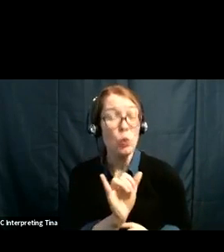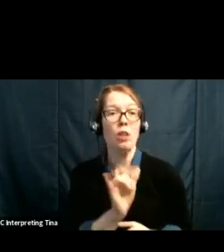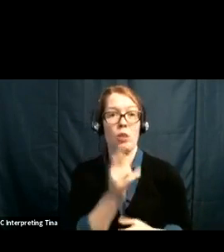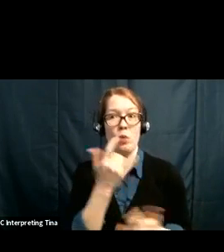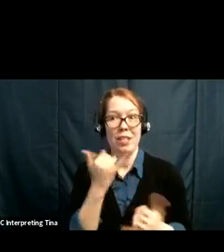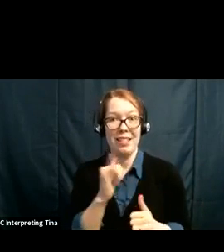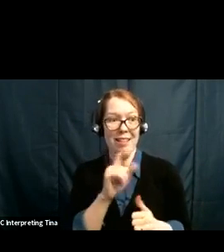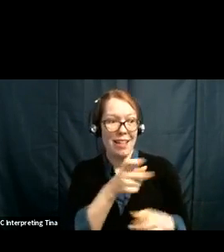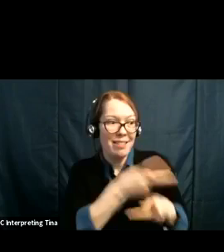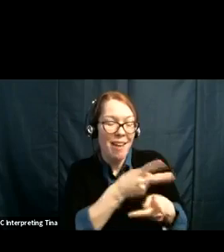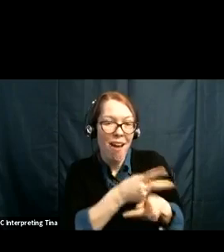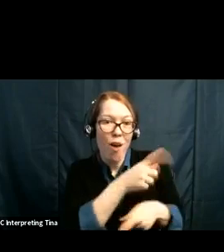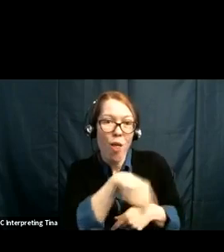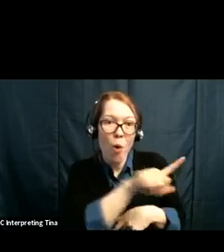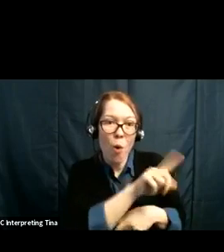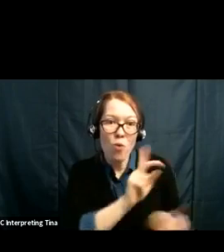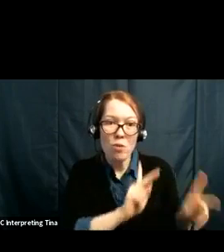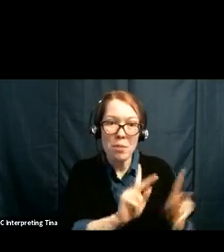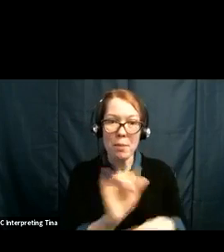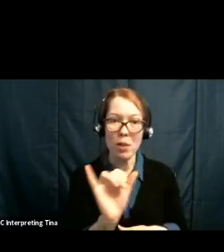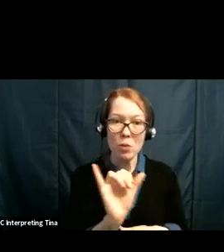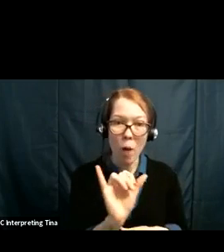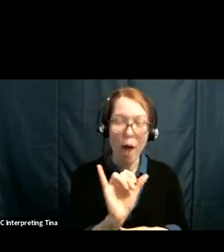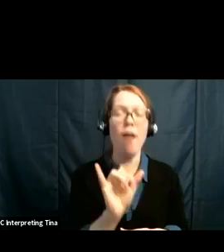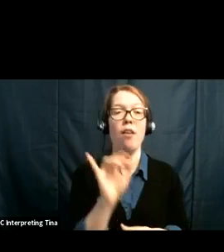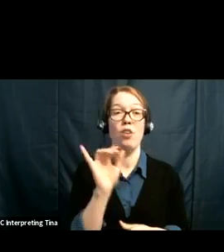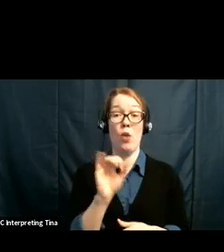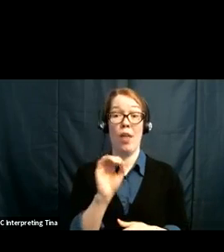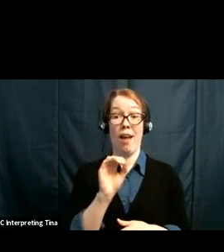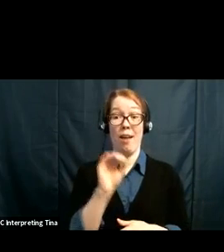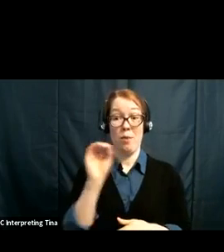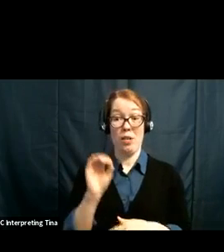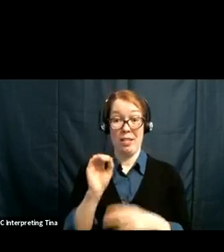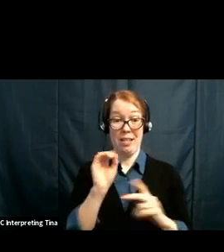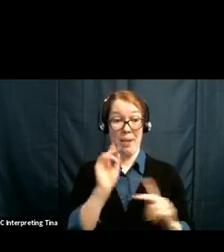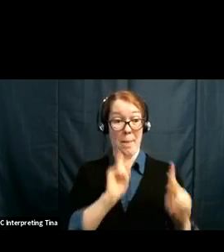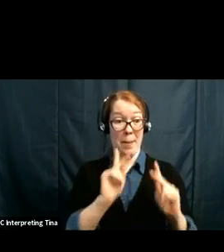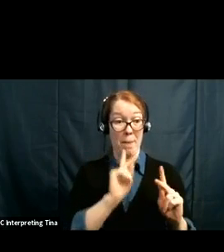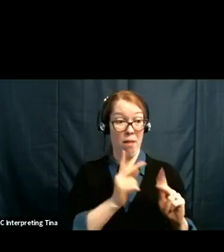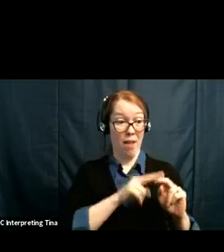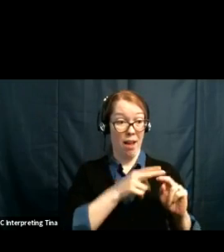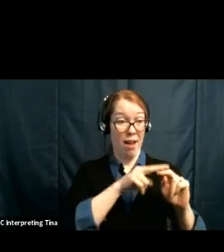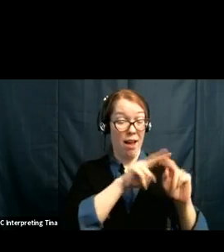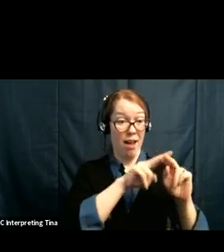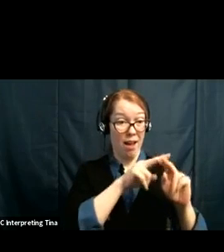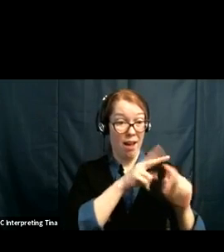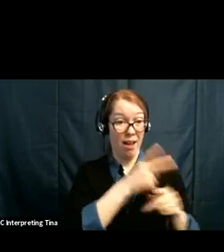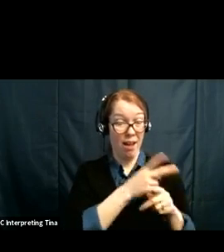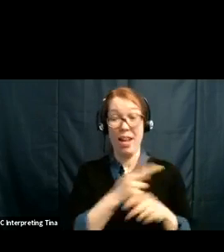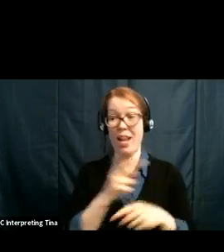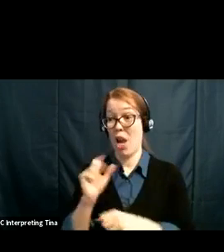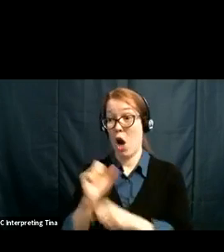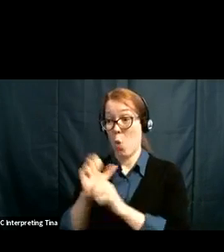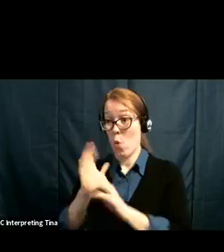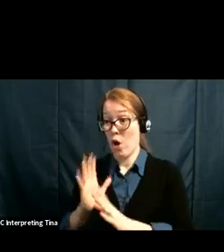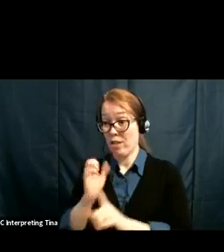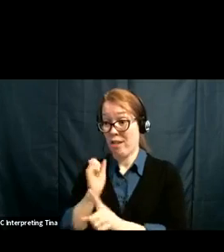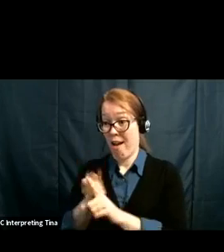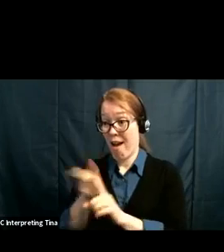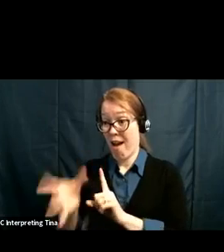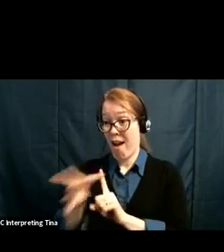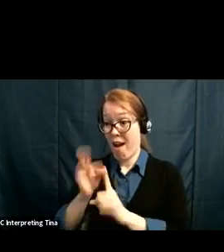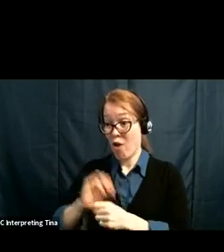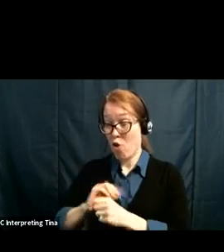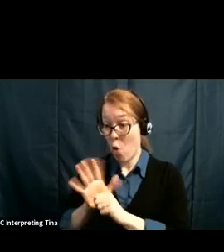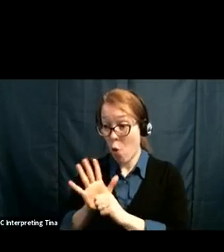them. So as the percentage of the population increases, our healthcare workers infected with COVID or potentially exposed to